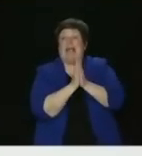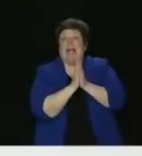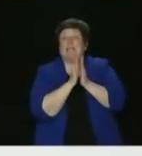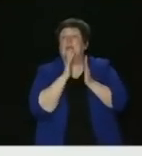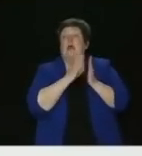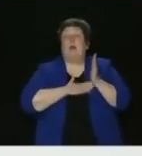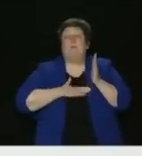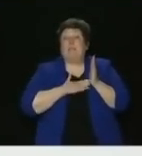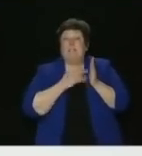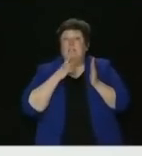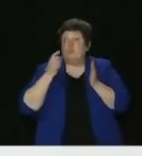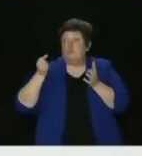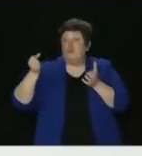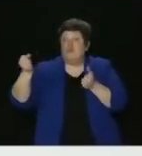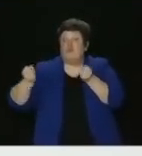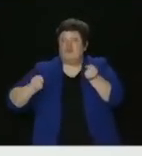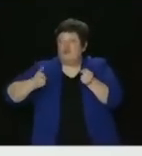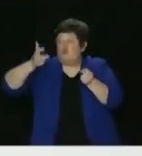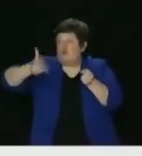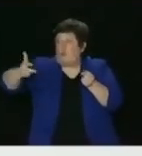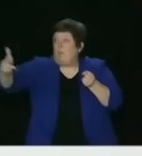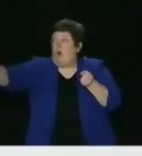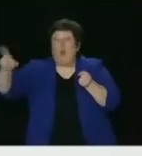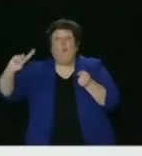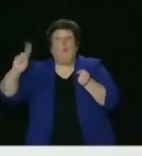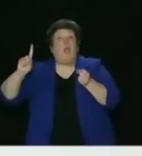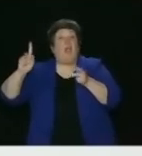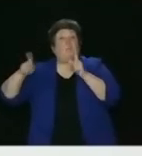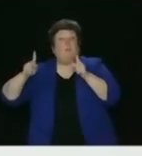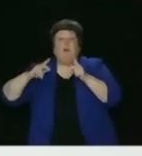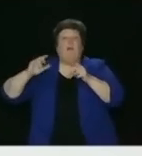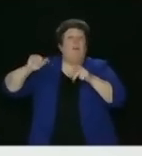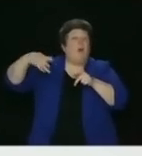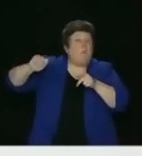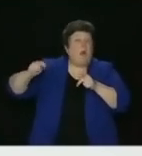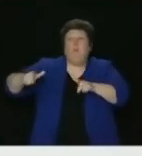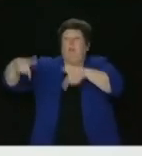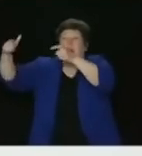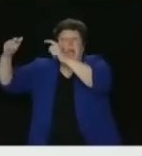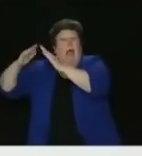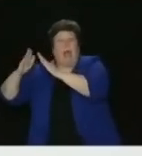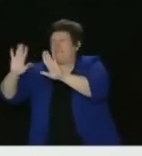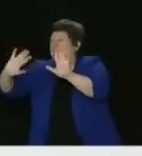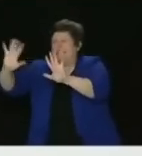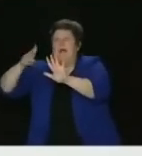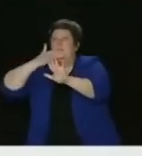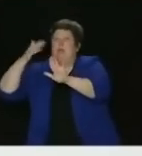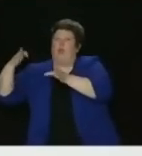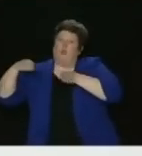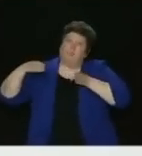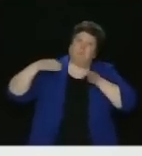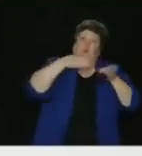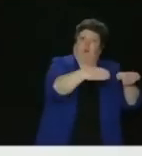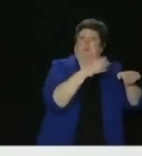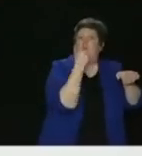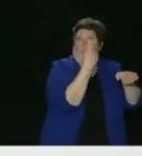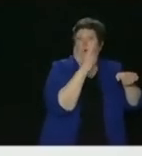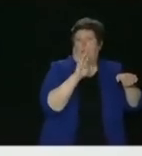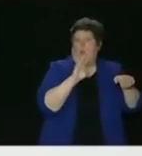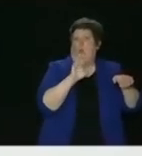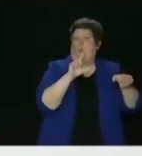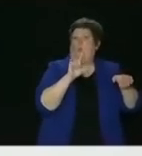onto Wellington Street and out of residential areas. I'm wondering if you can give me any reaction to that deal. I know that the City of